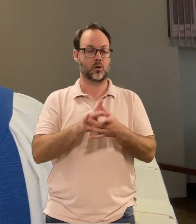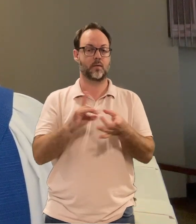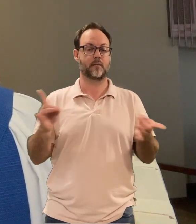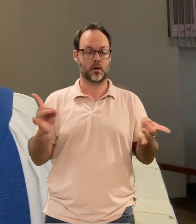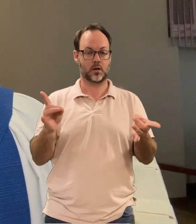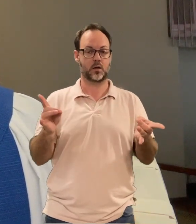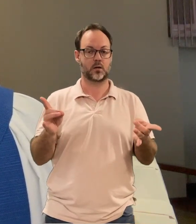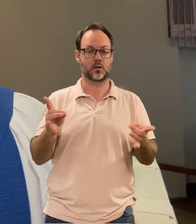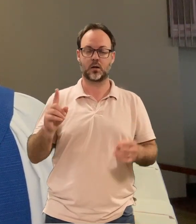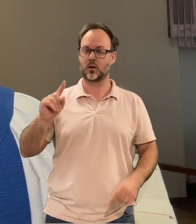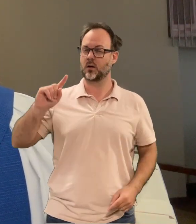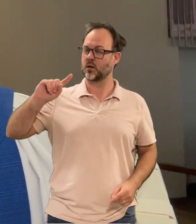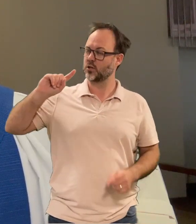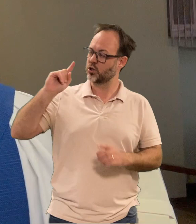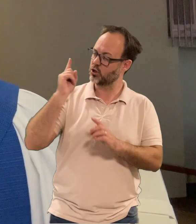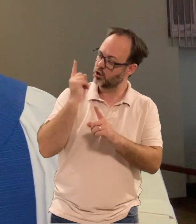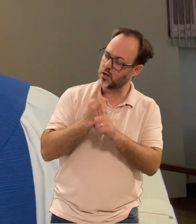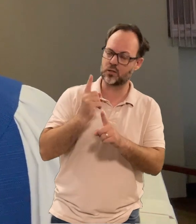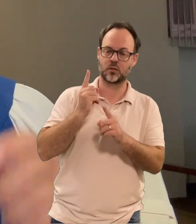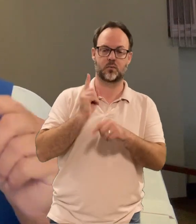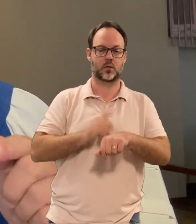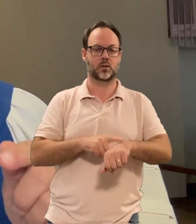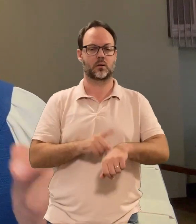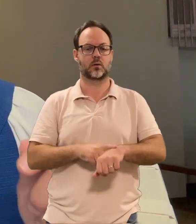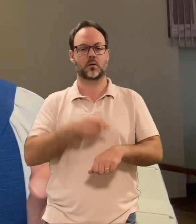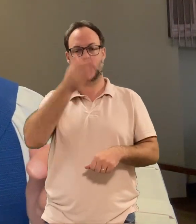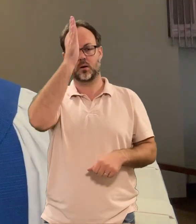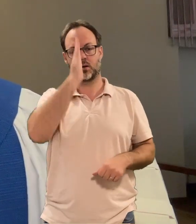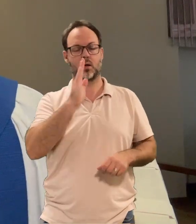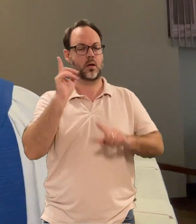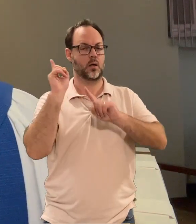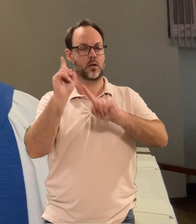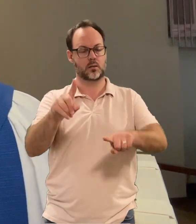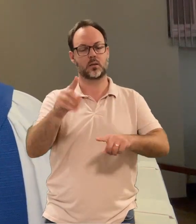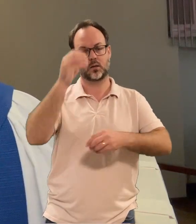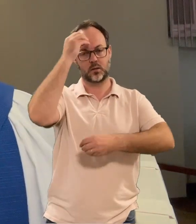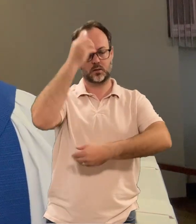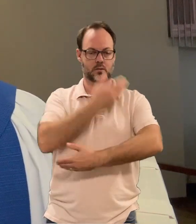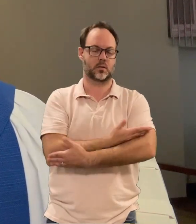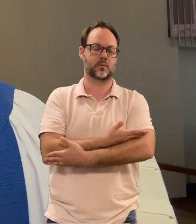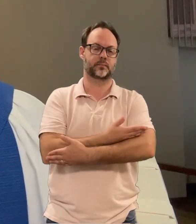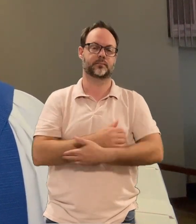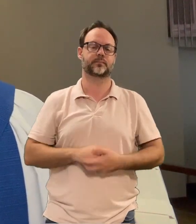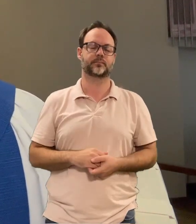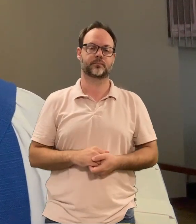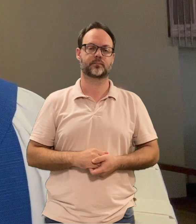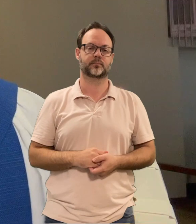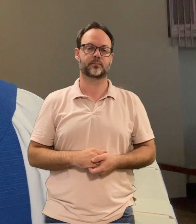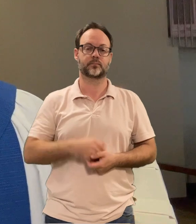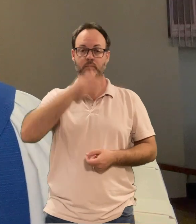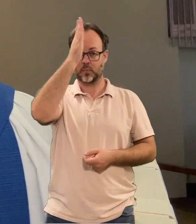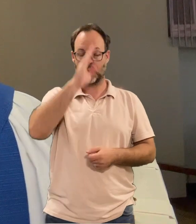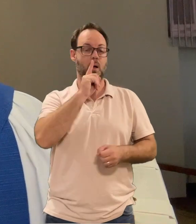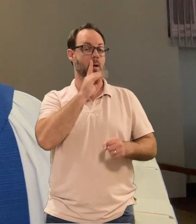One way that you could translate that verse was that at just the right time, God sent forth his